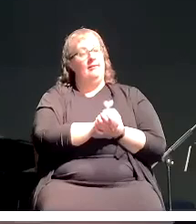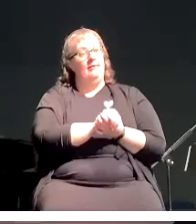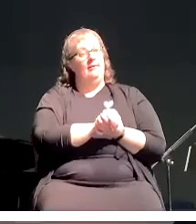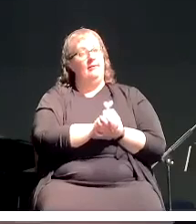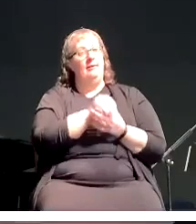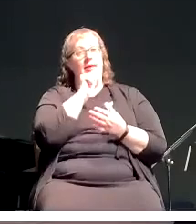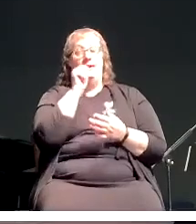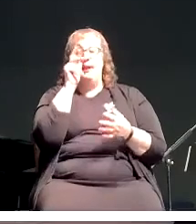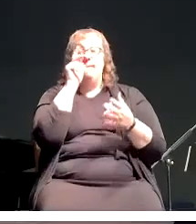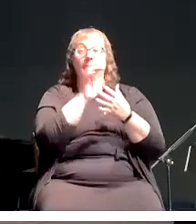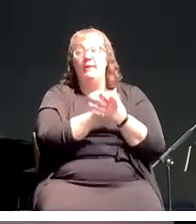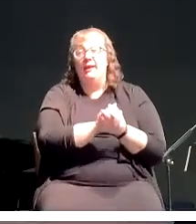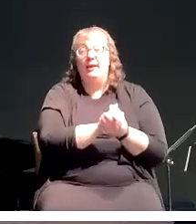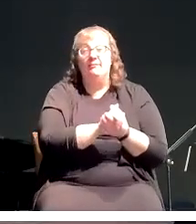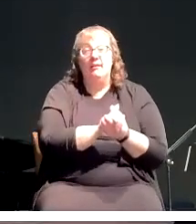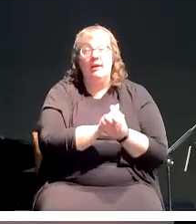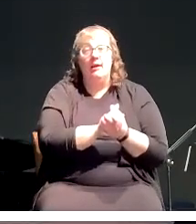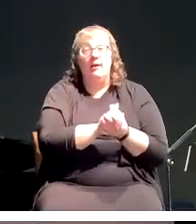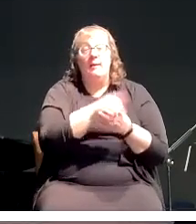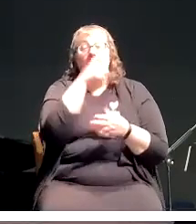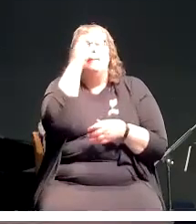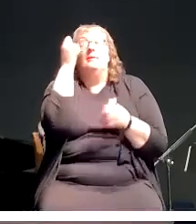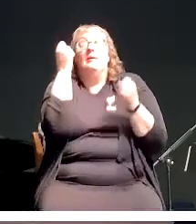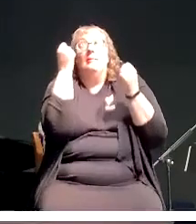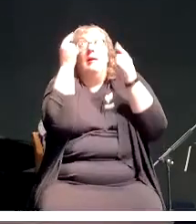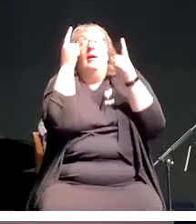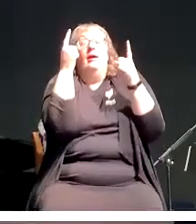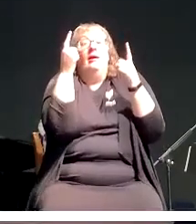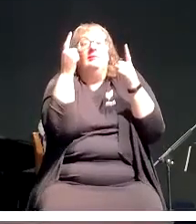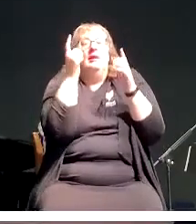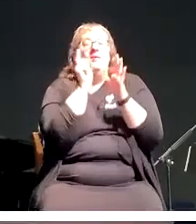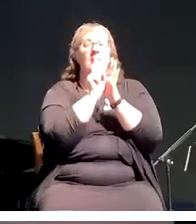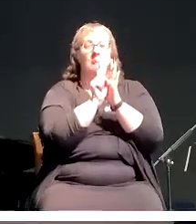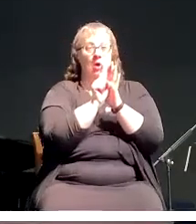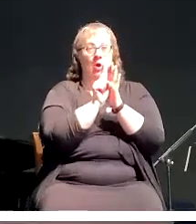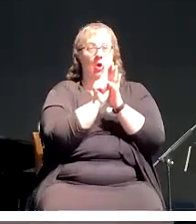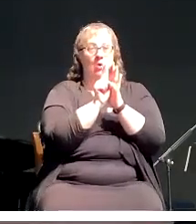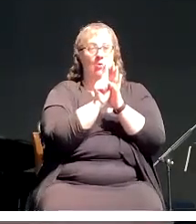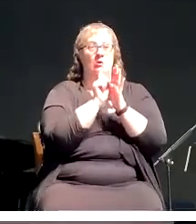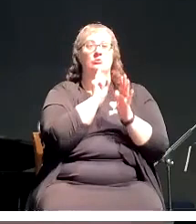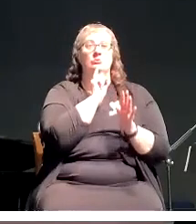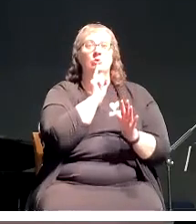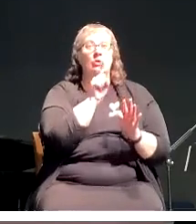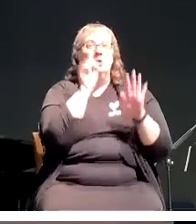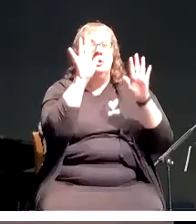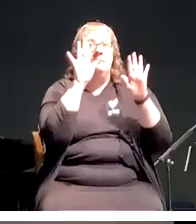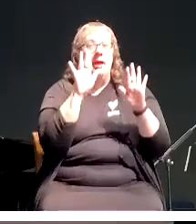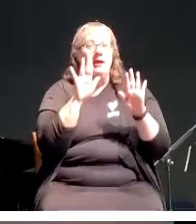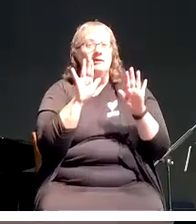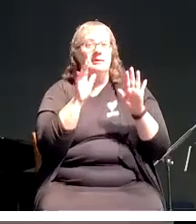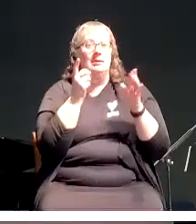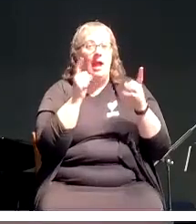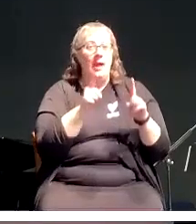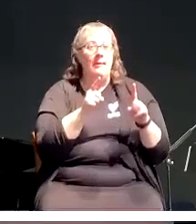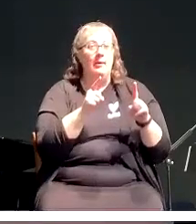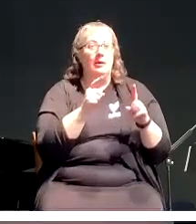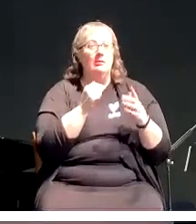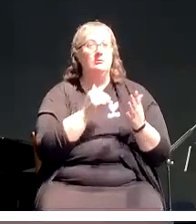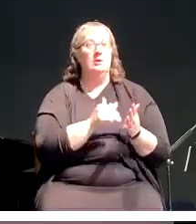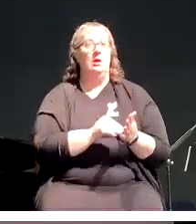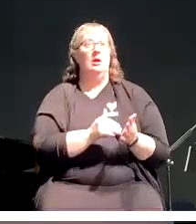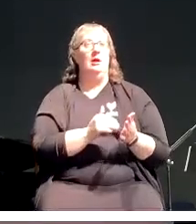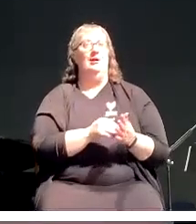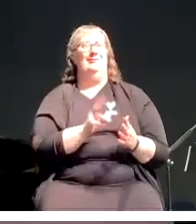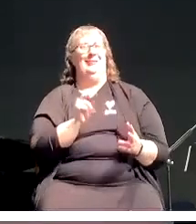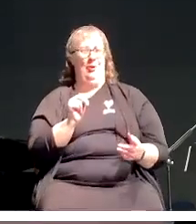did not believe it because of amazement. It's almost like that moment where something truly amazing happens, and you just keep saying,